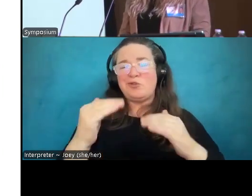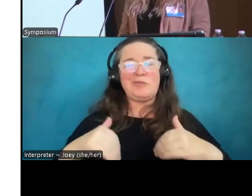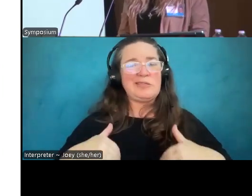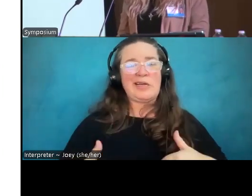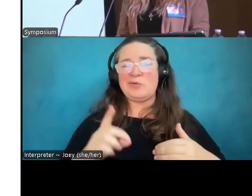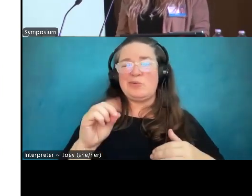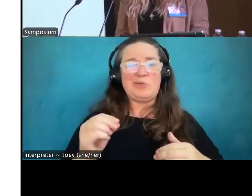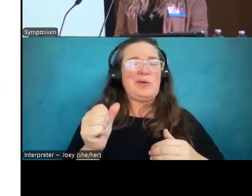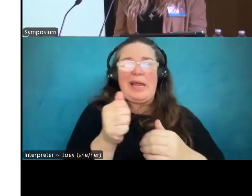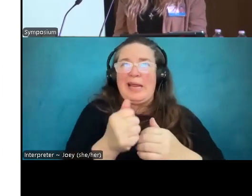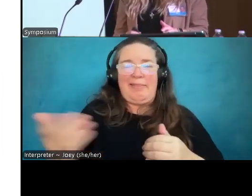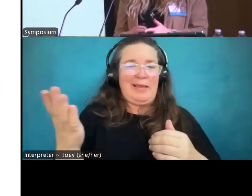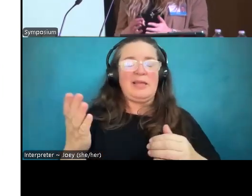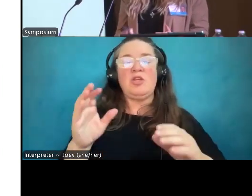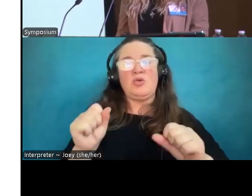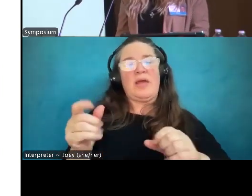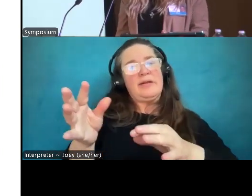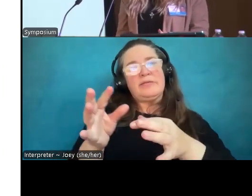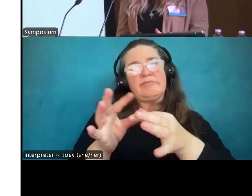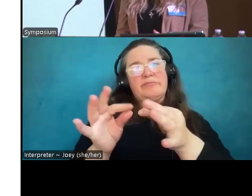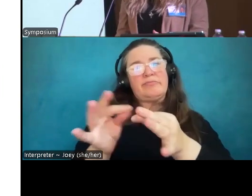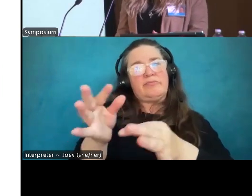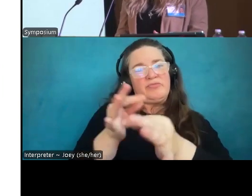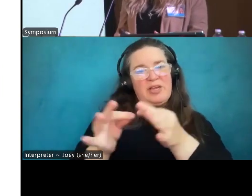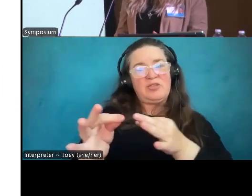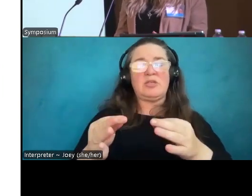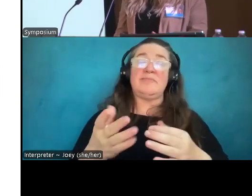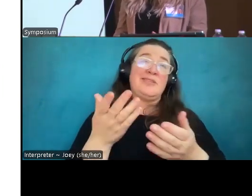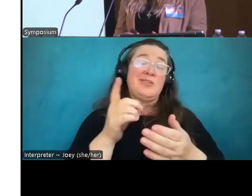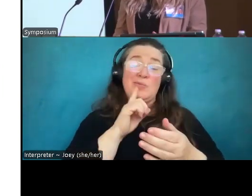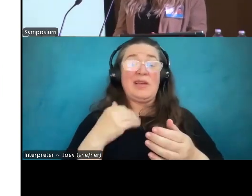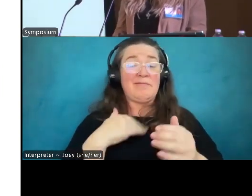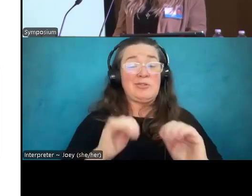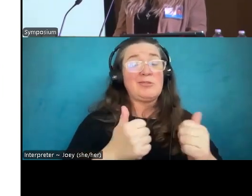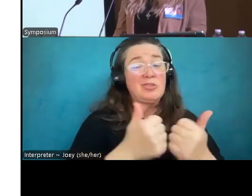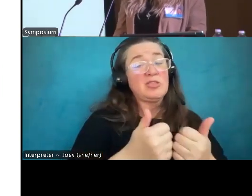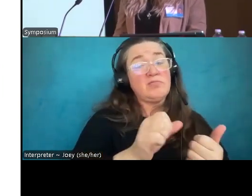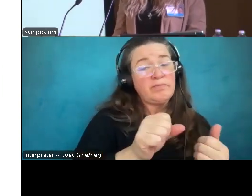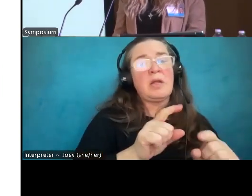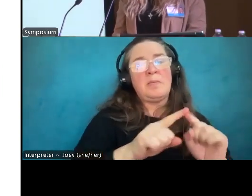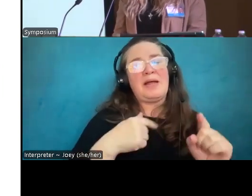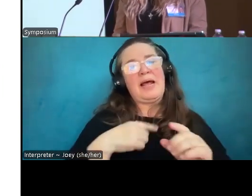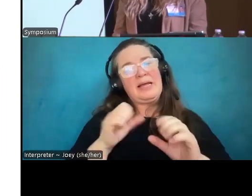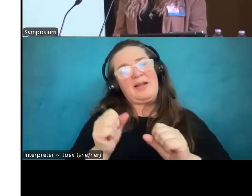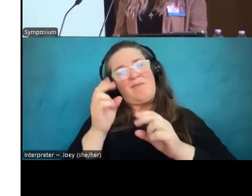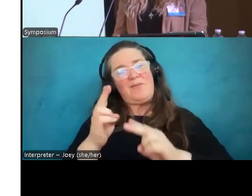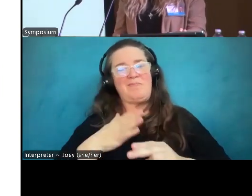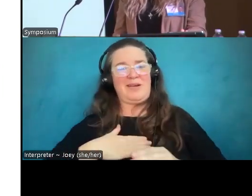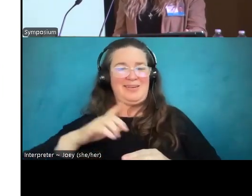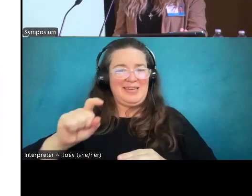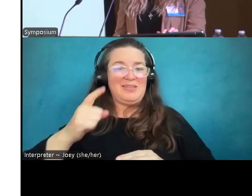to family. This new narrative can then become a guide for future activities.